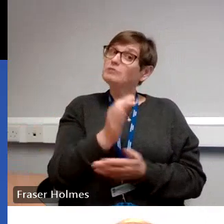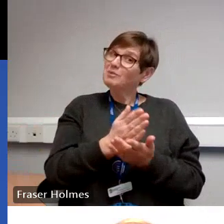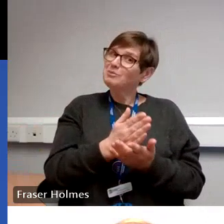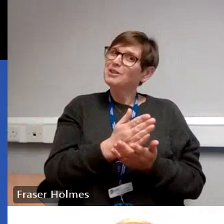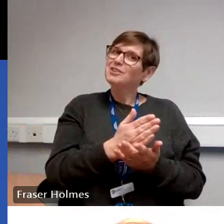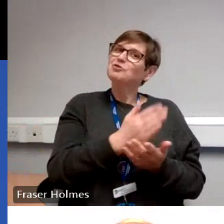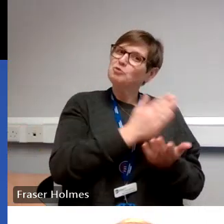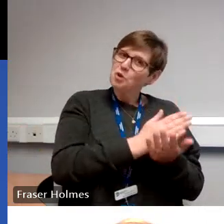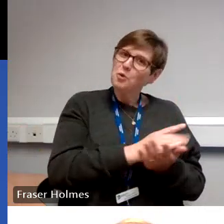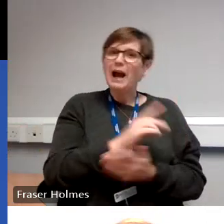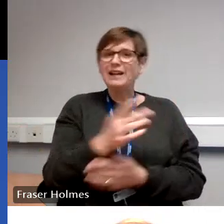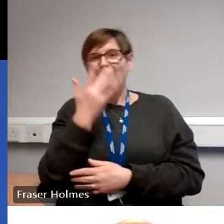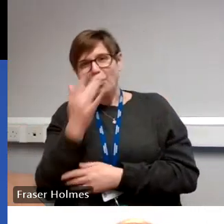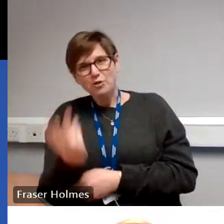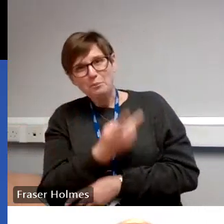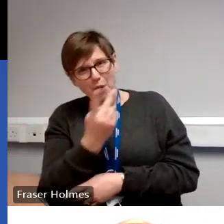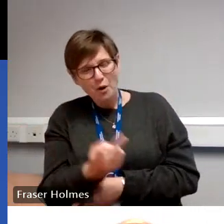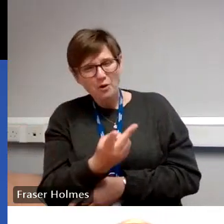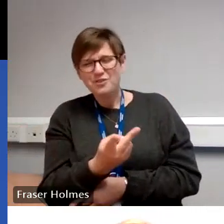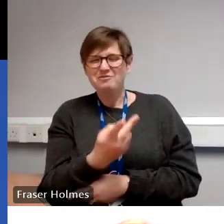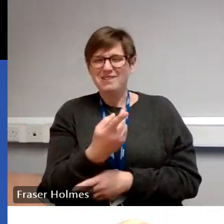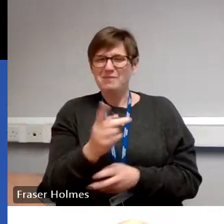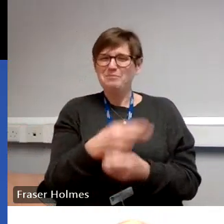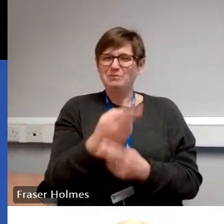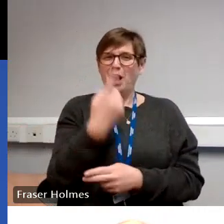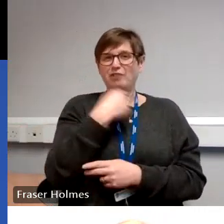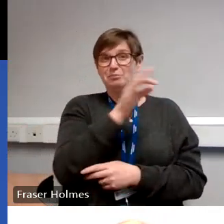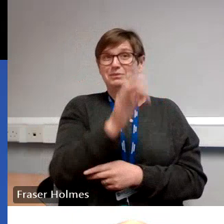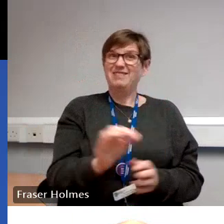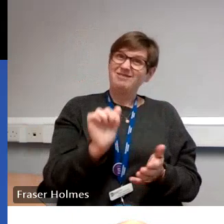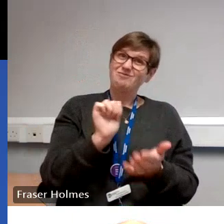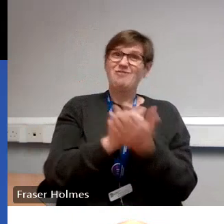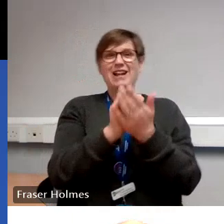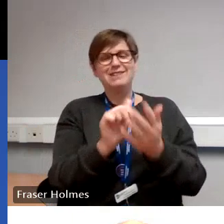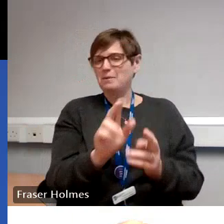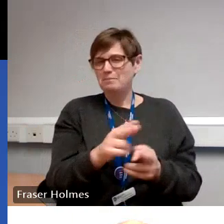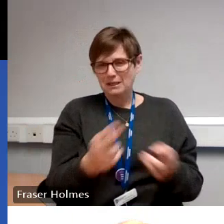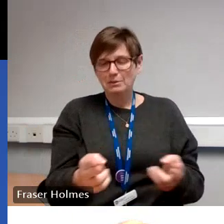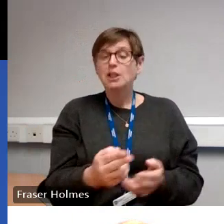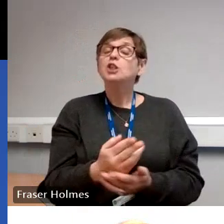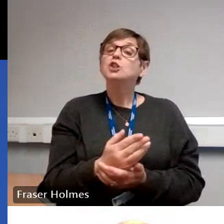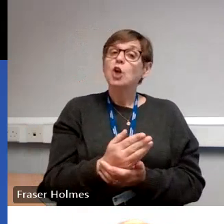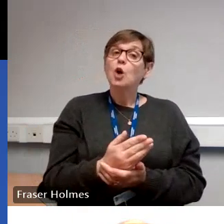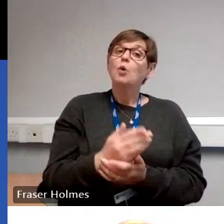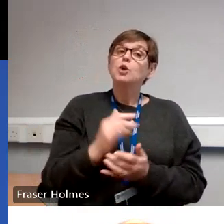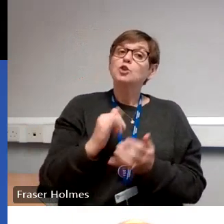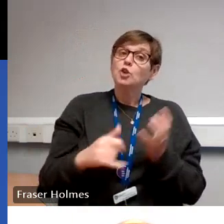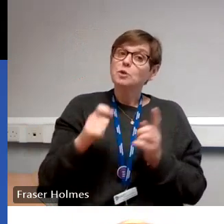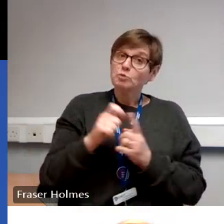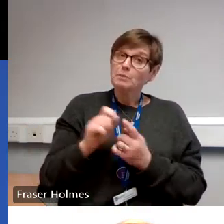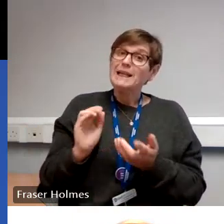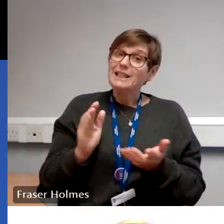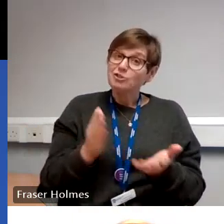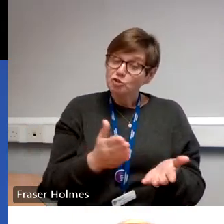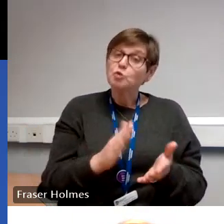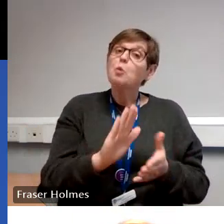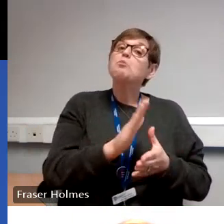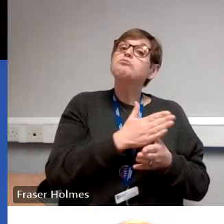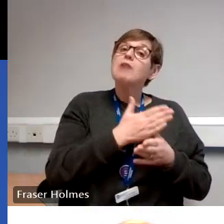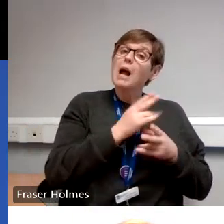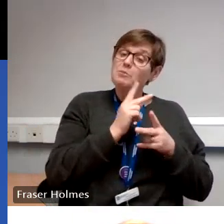false. So you were never going to get it completely right. So it is true that social prescribing was introduced to primary